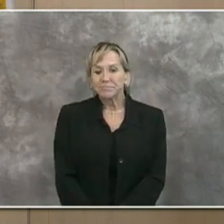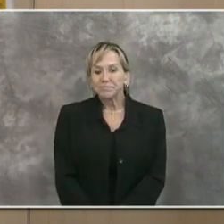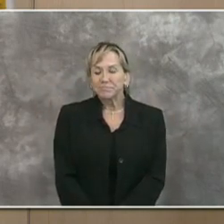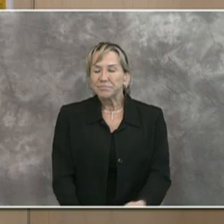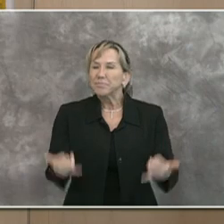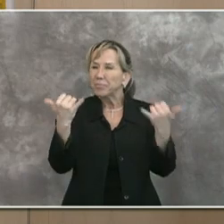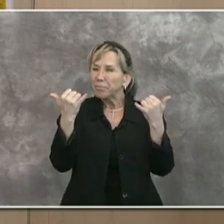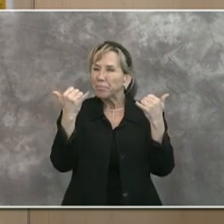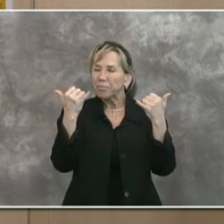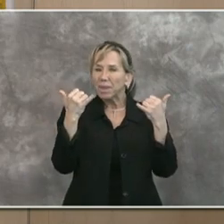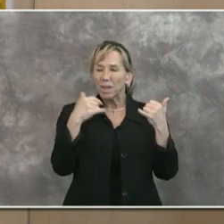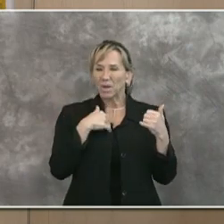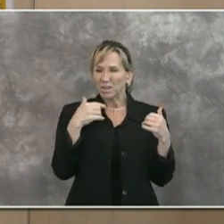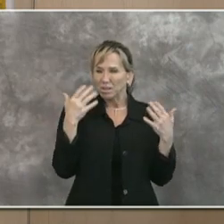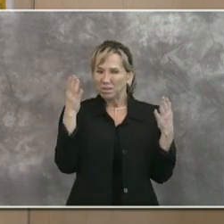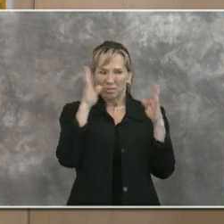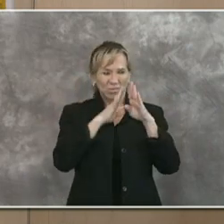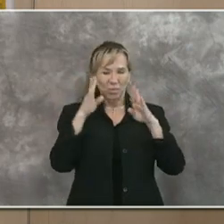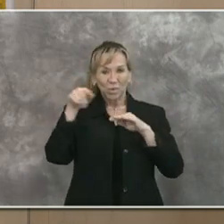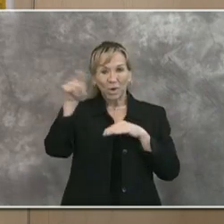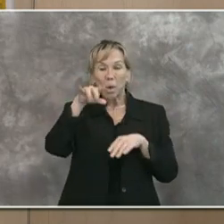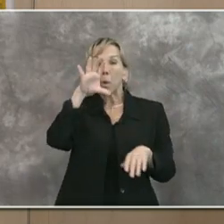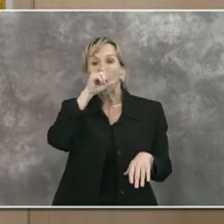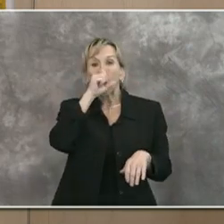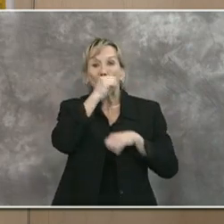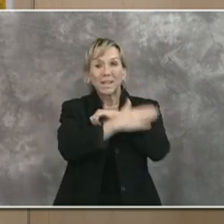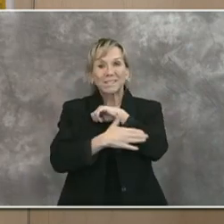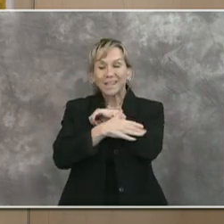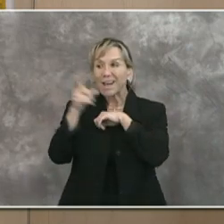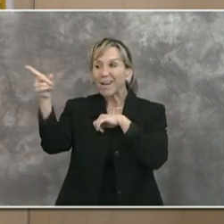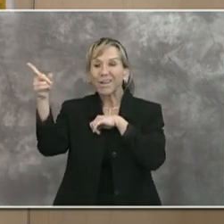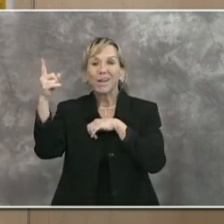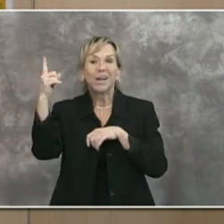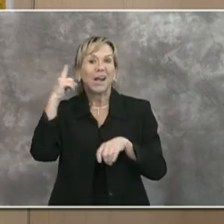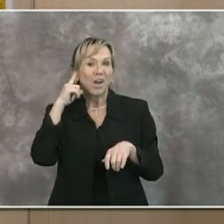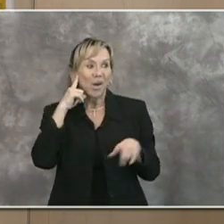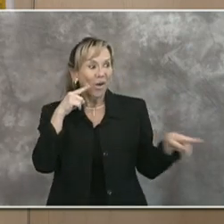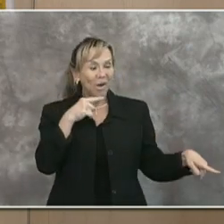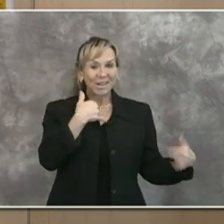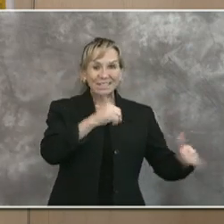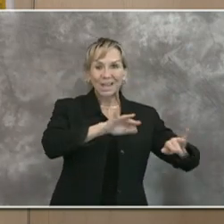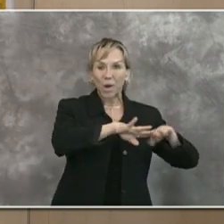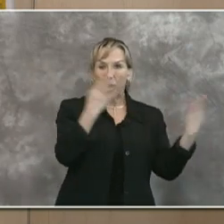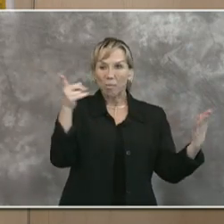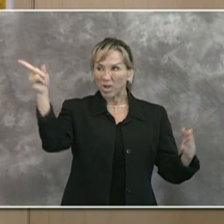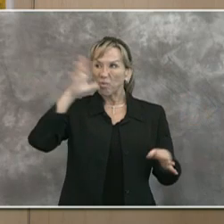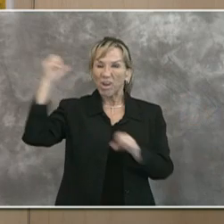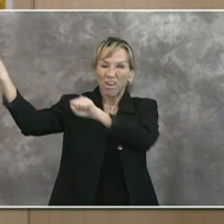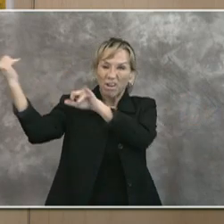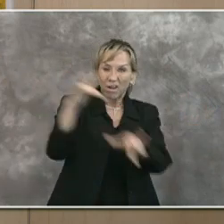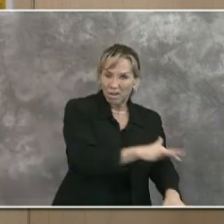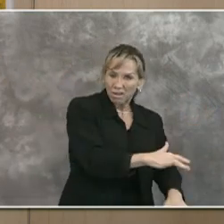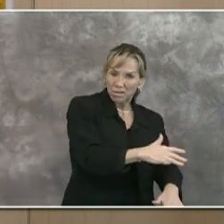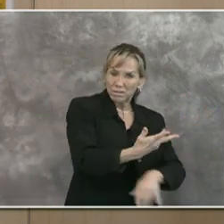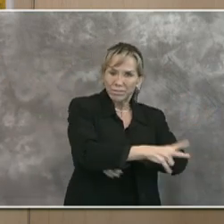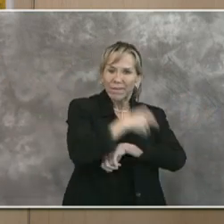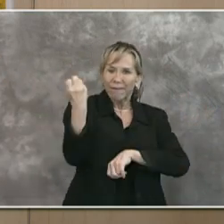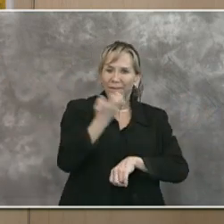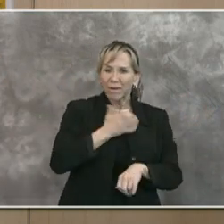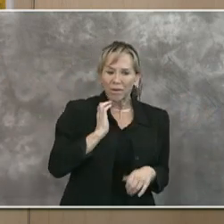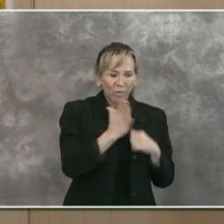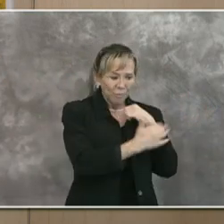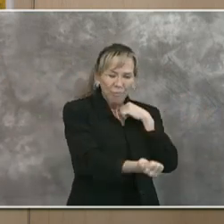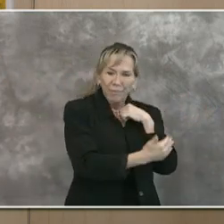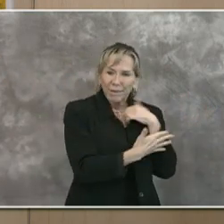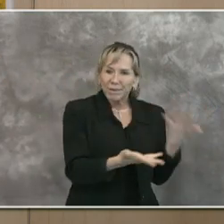There is a concern that Orange County residents will come down to use our beaches. What will law enforcement do to enforce visitors from out of town? Will street parking